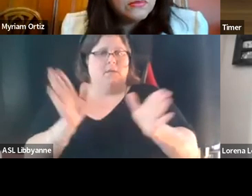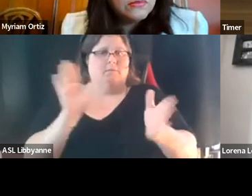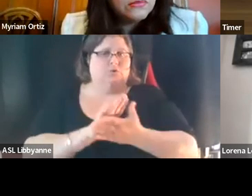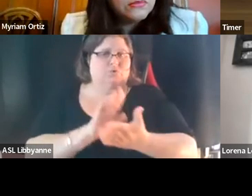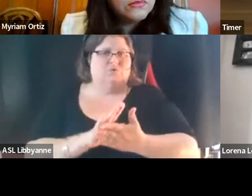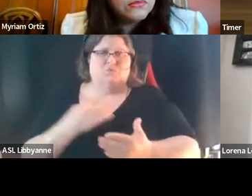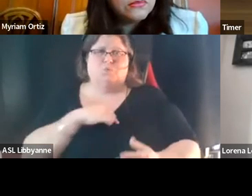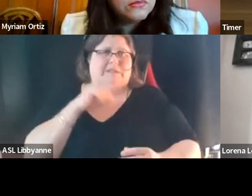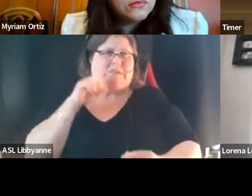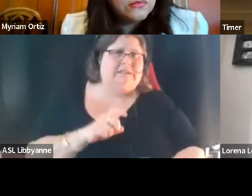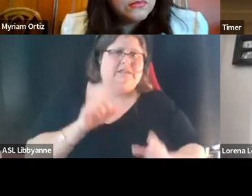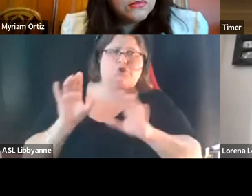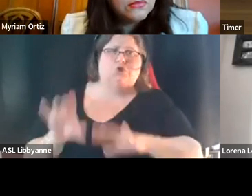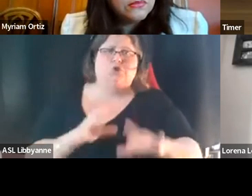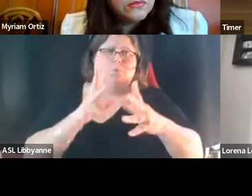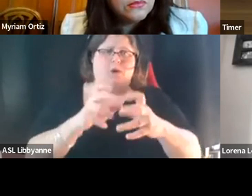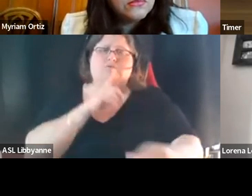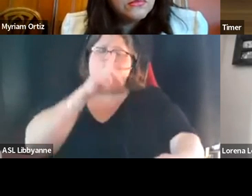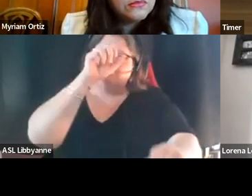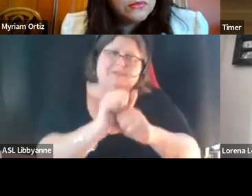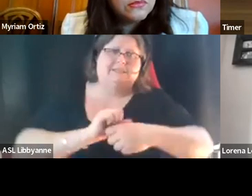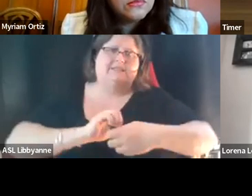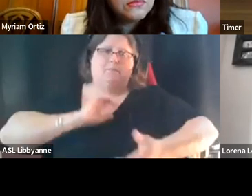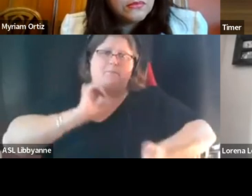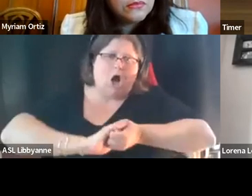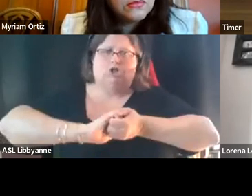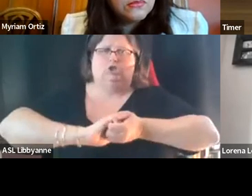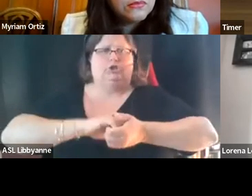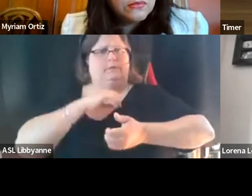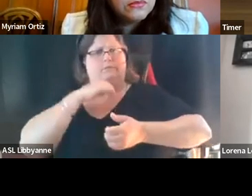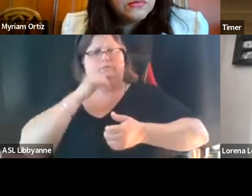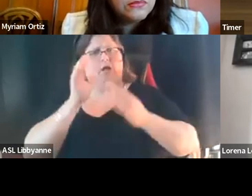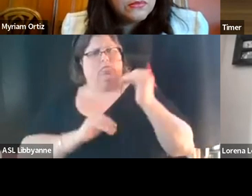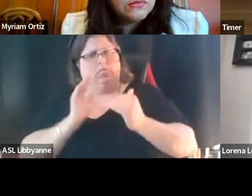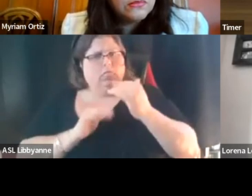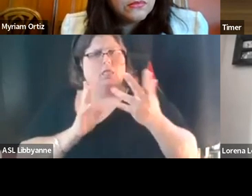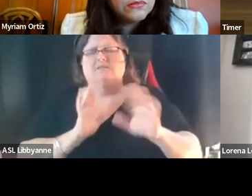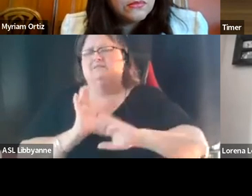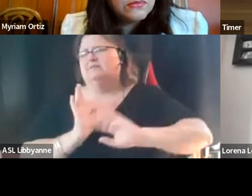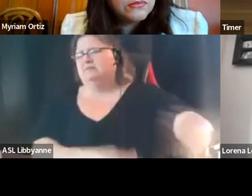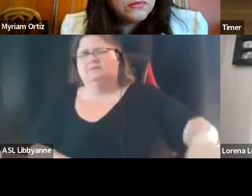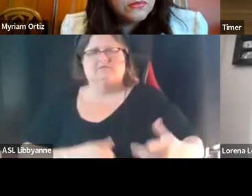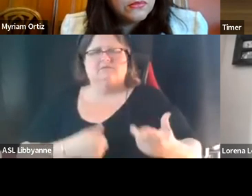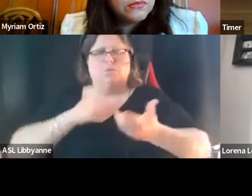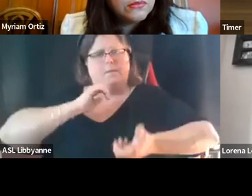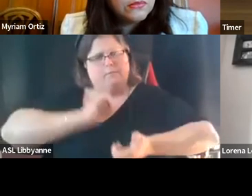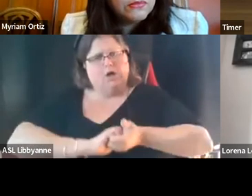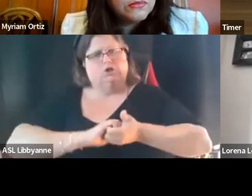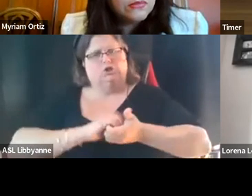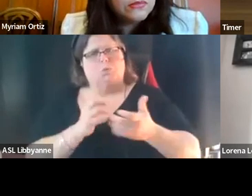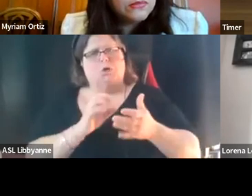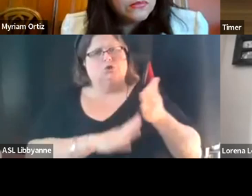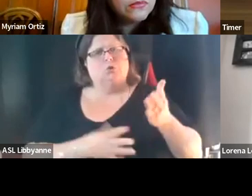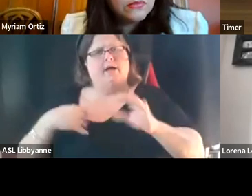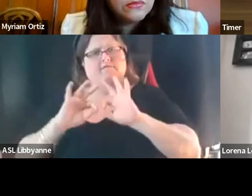in order to have those authentic partnerships and to move to an organization where students and families are an